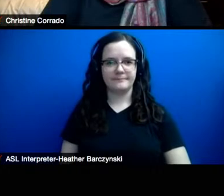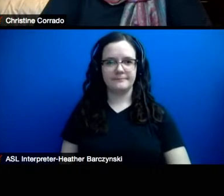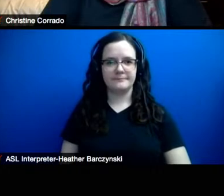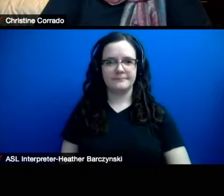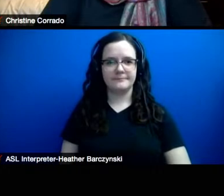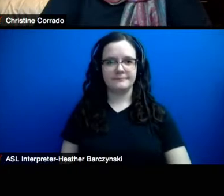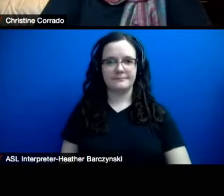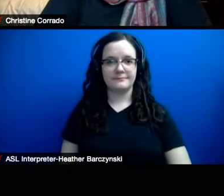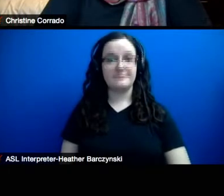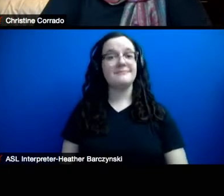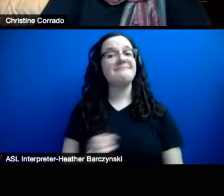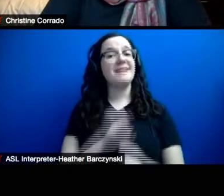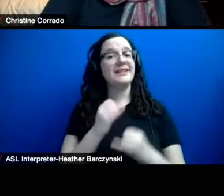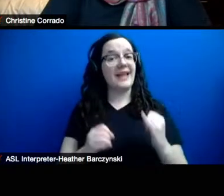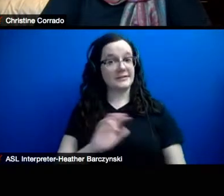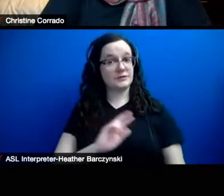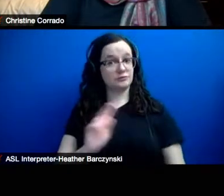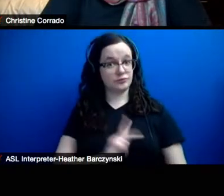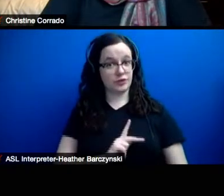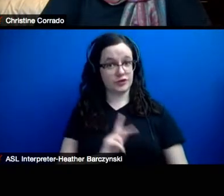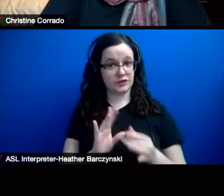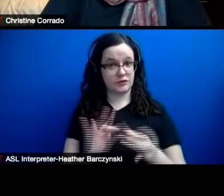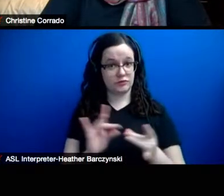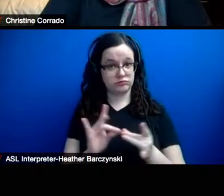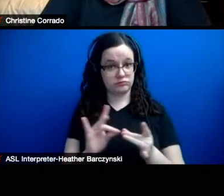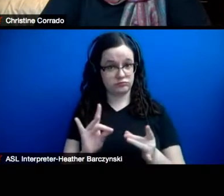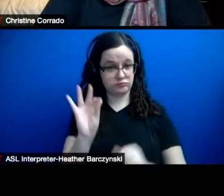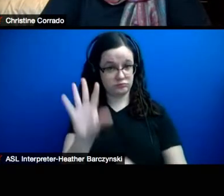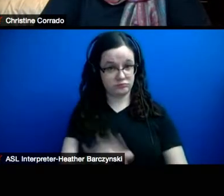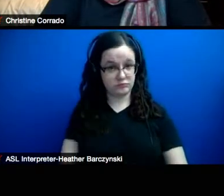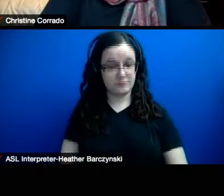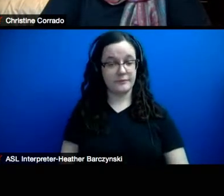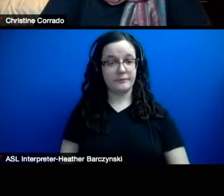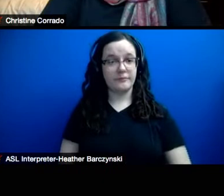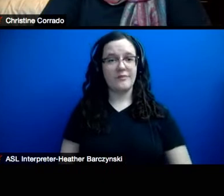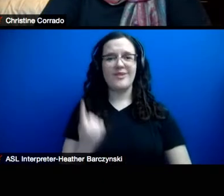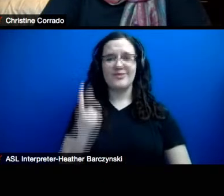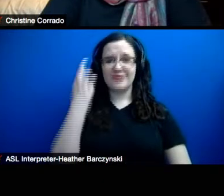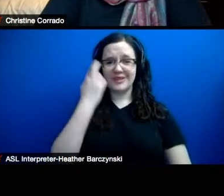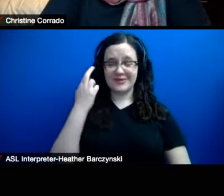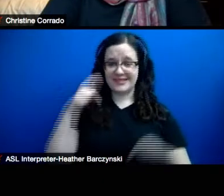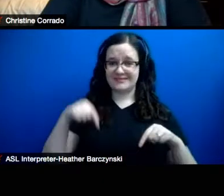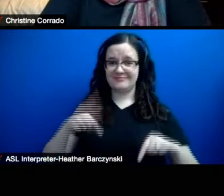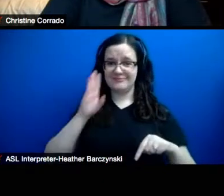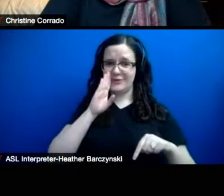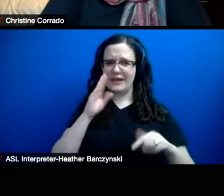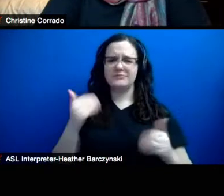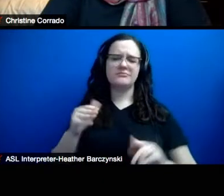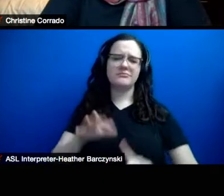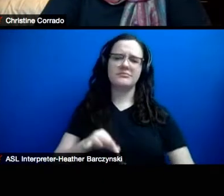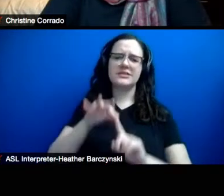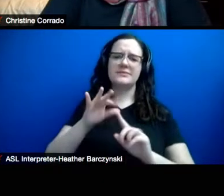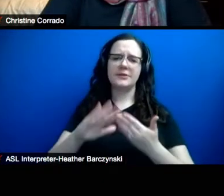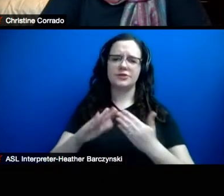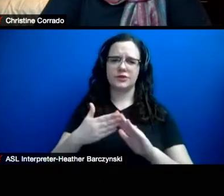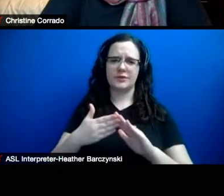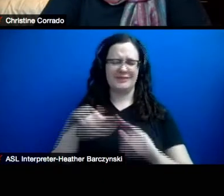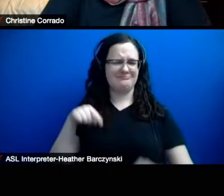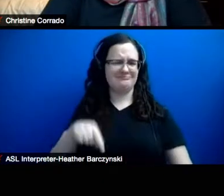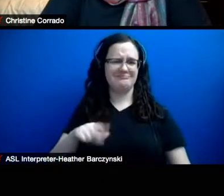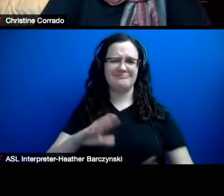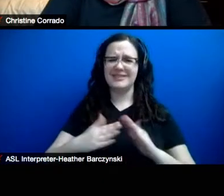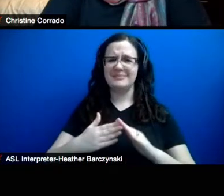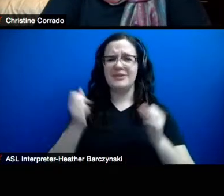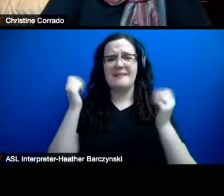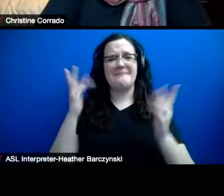Finally, on a personal note, one of the reasons Brighton is such a special community, a community that so many people seek